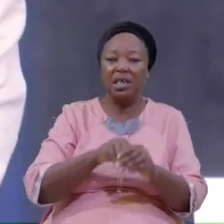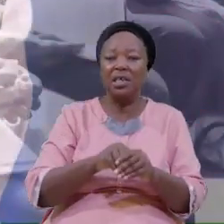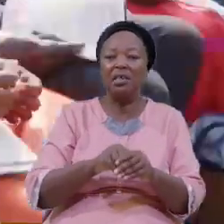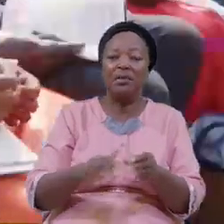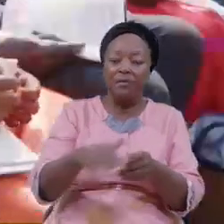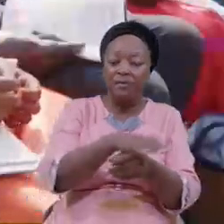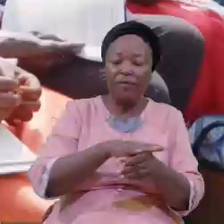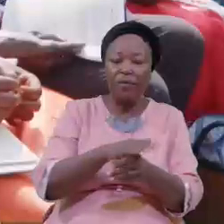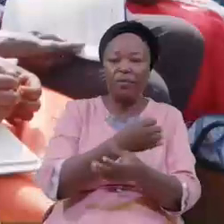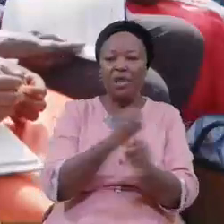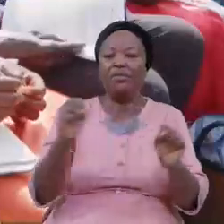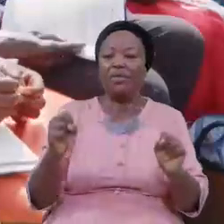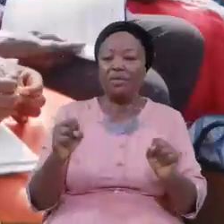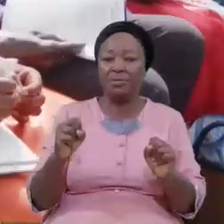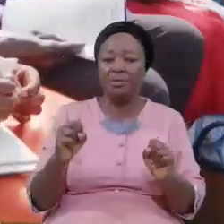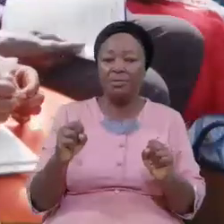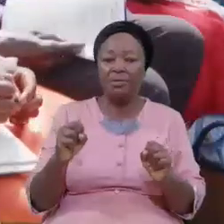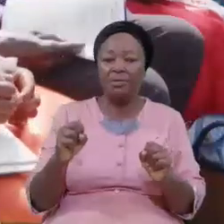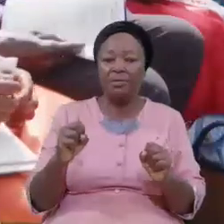salvation.